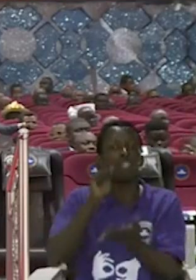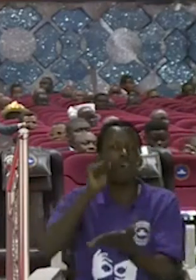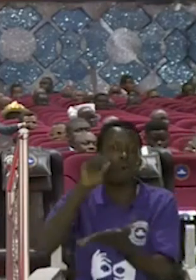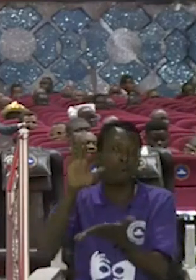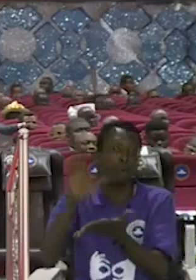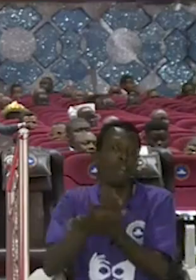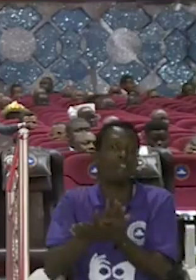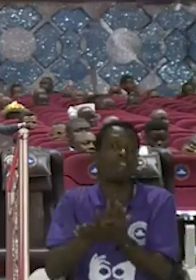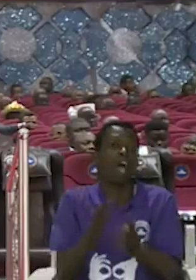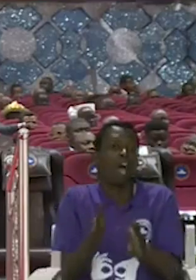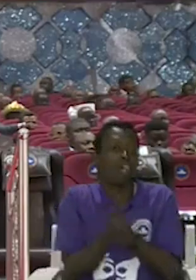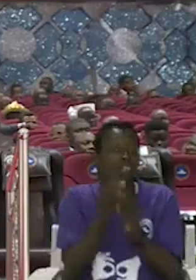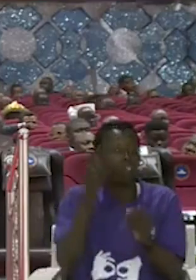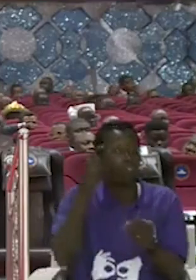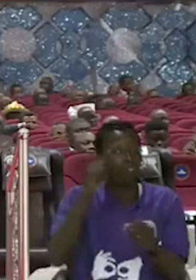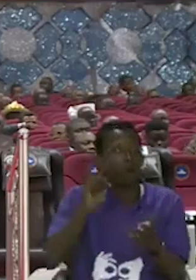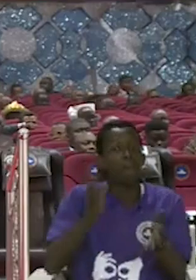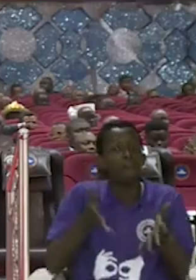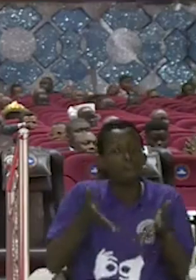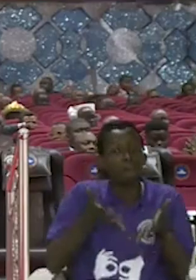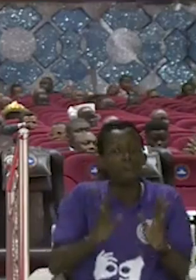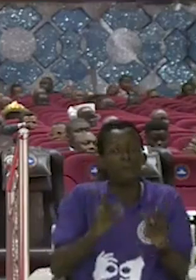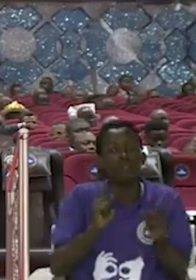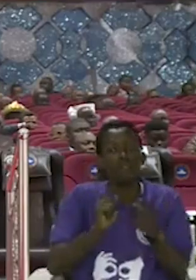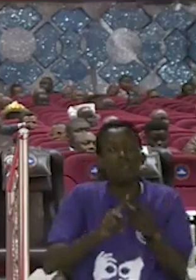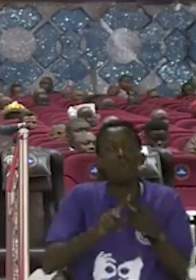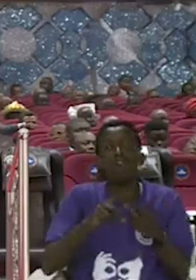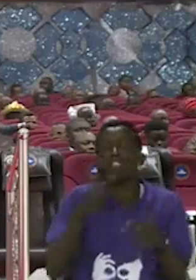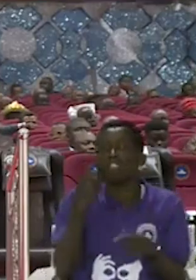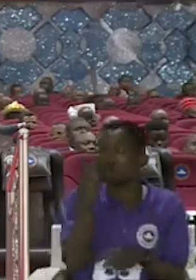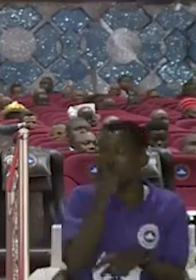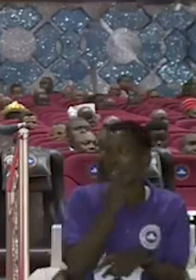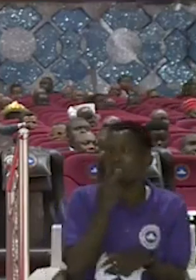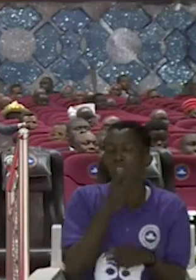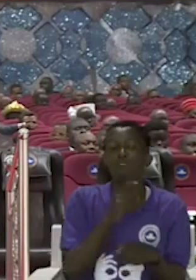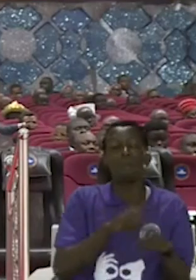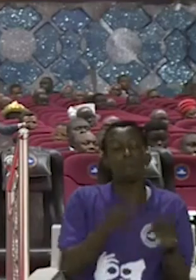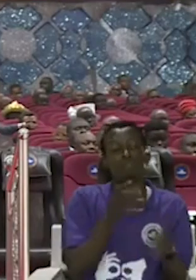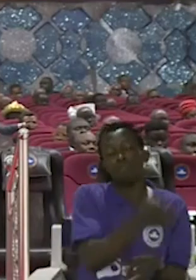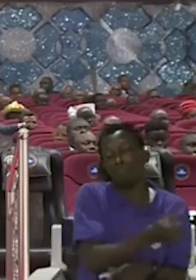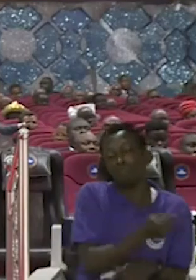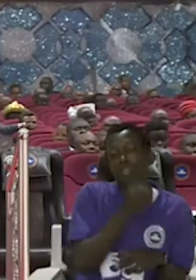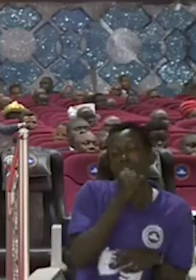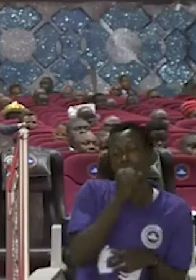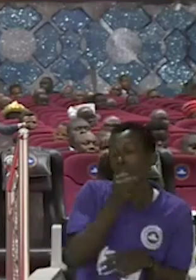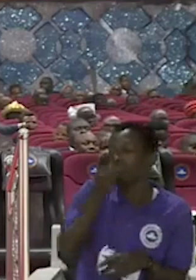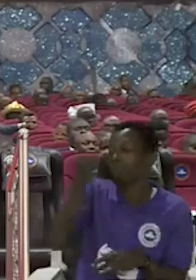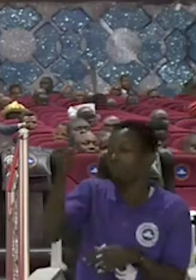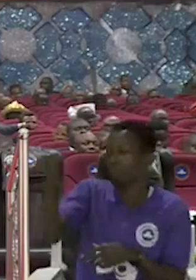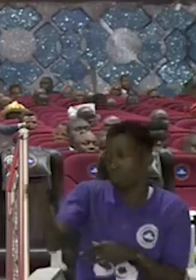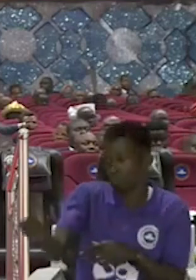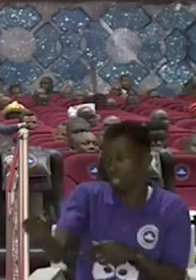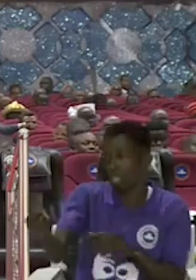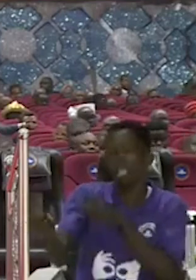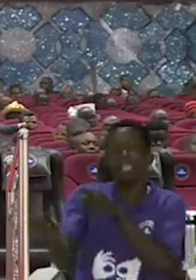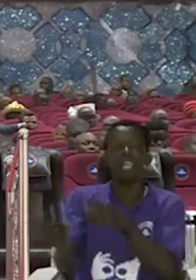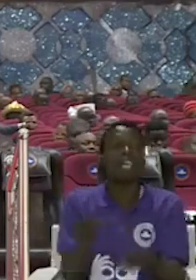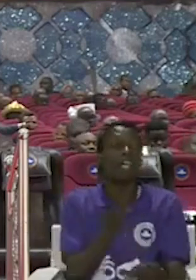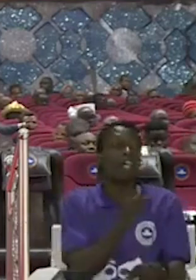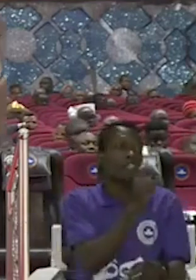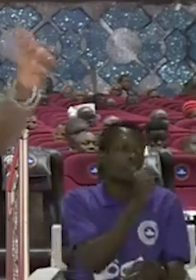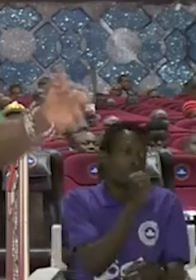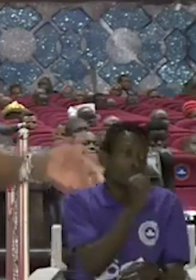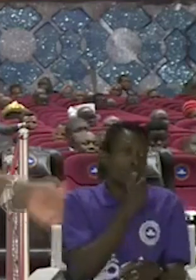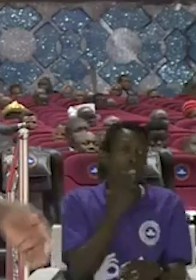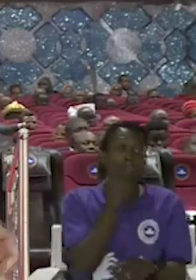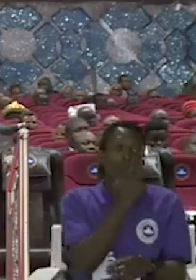speak. And they gave him the microphone. And he said, I beg all of